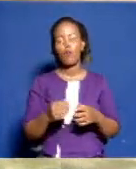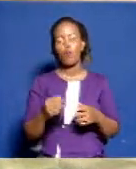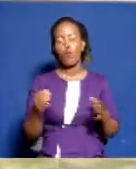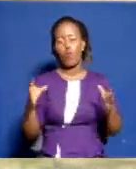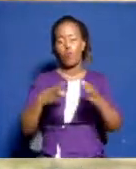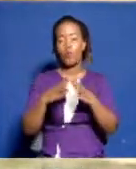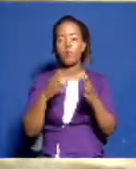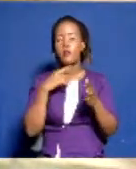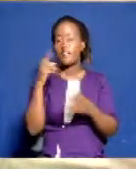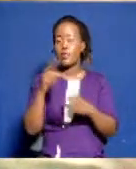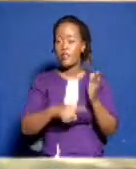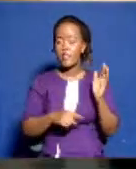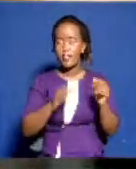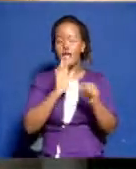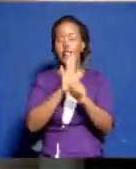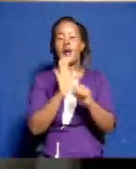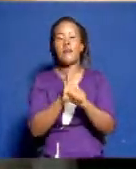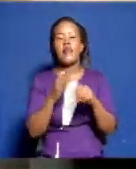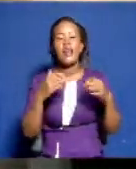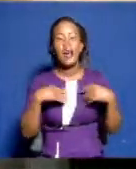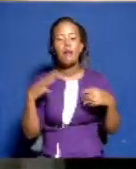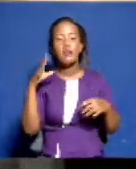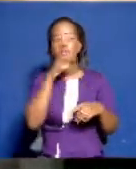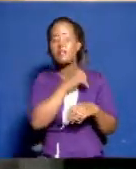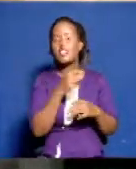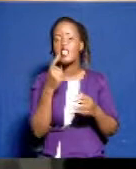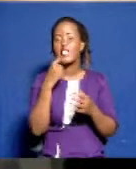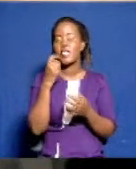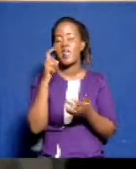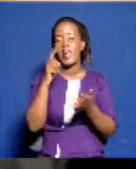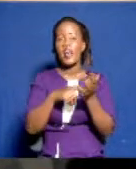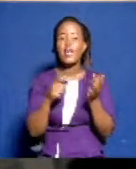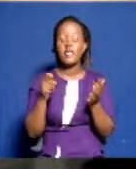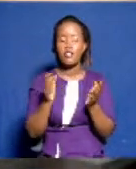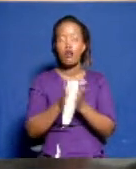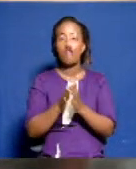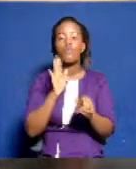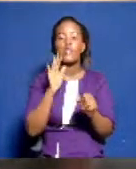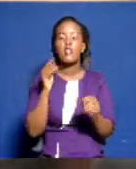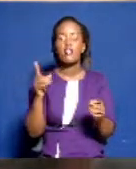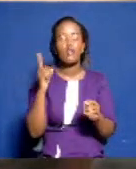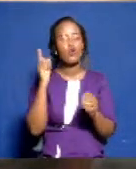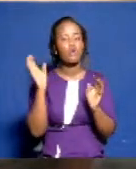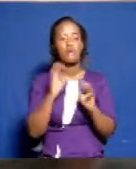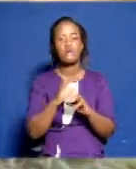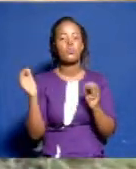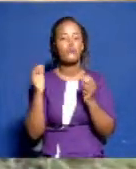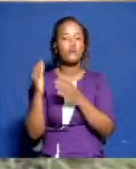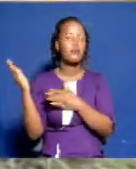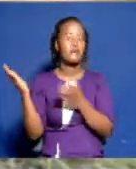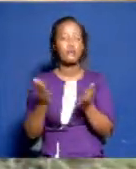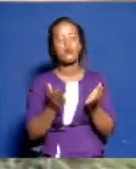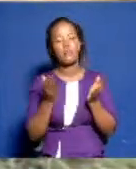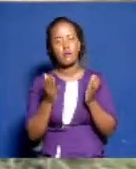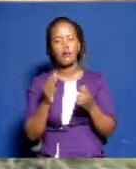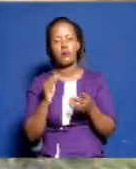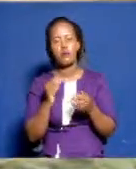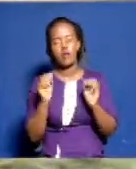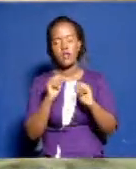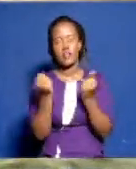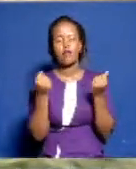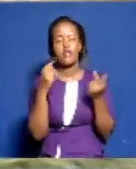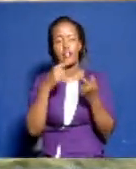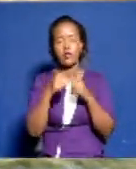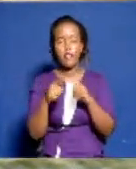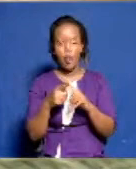unscrupulous traders have been mixing local produced rice with illegal imported rice, further compromising the rice quality and safety standards. AFA adds that